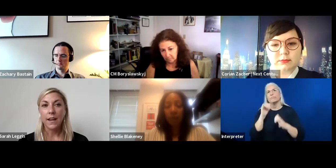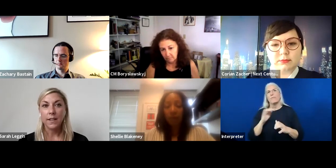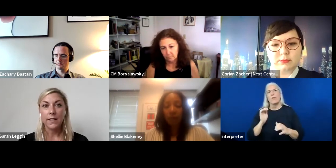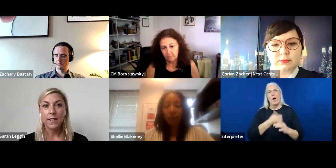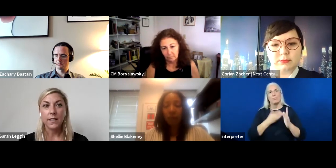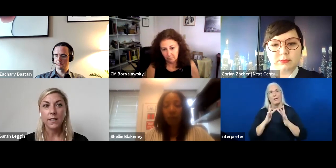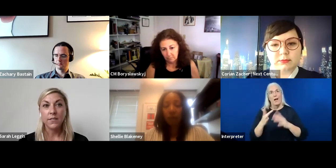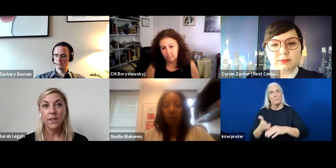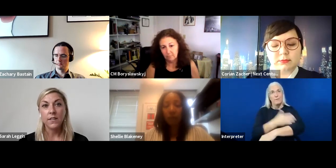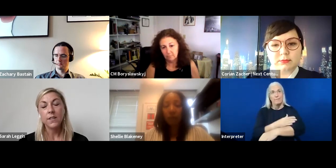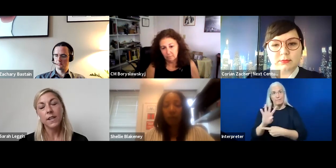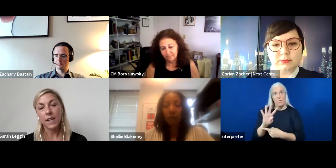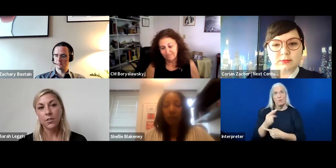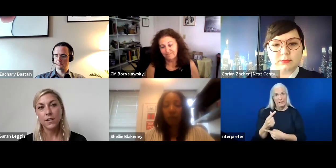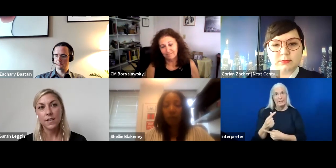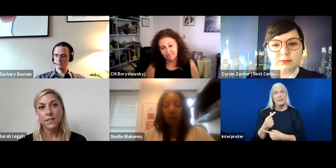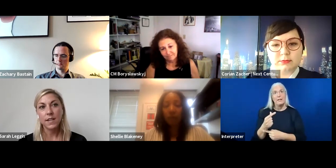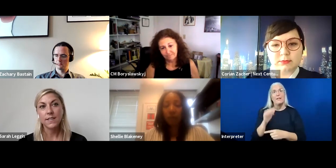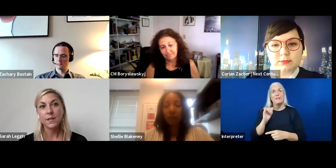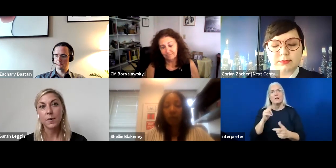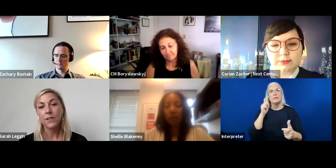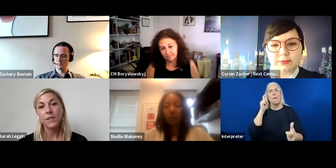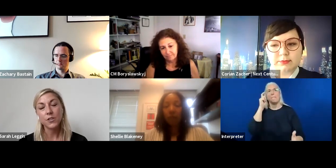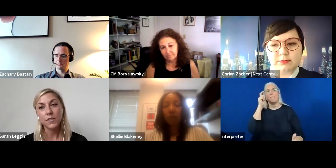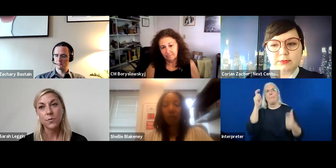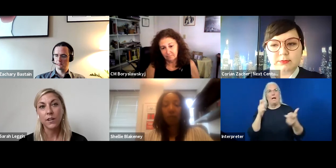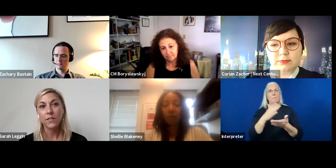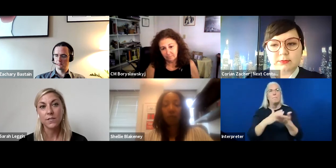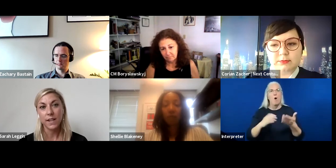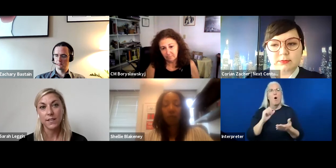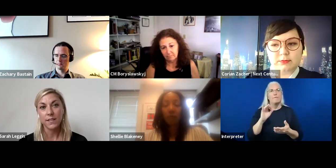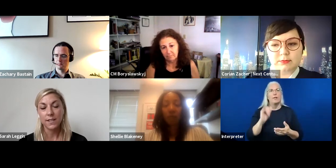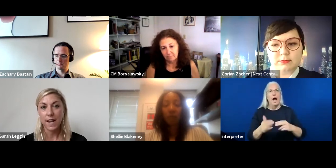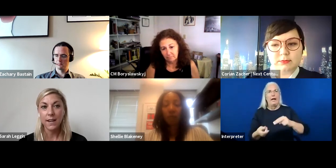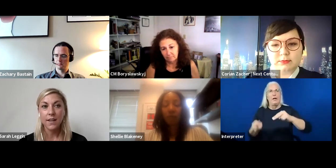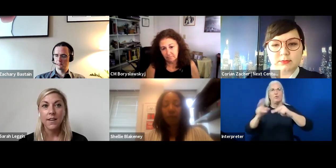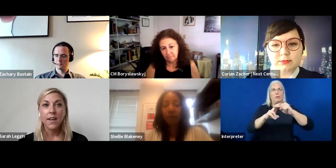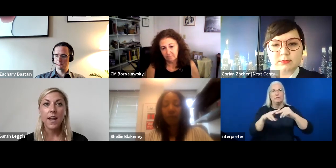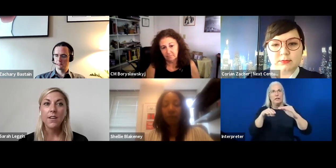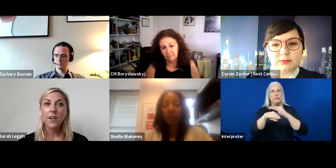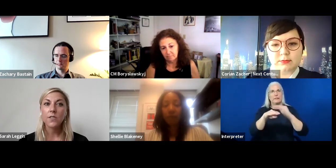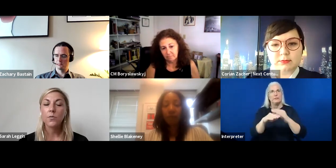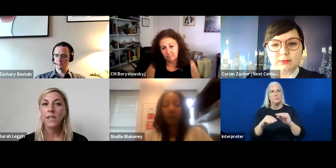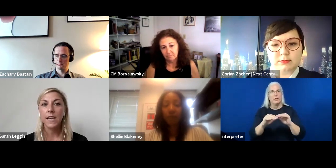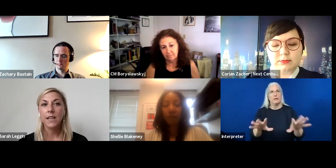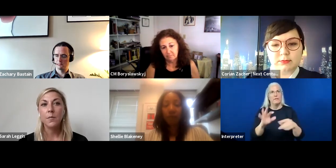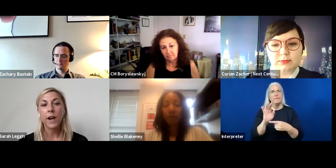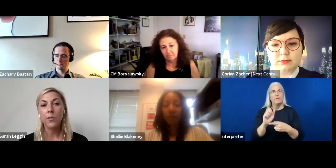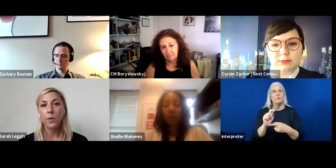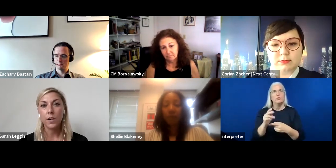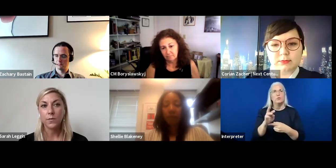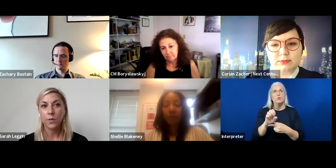big catalyst in a lot of the significant increases in accessibility features in wireless devices today, and also really laid